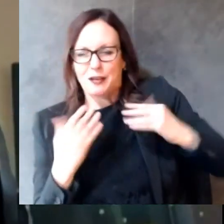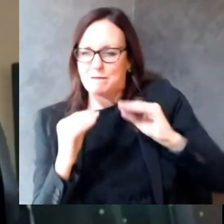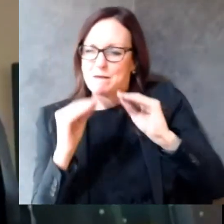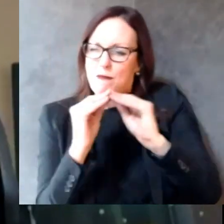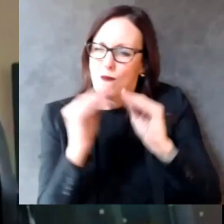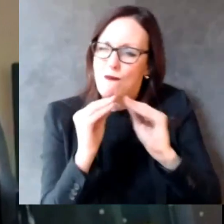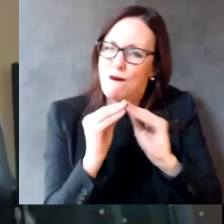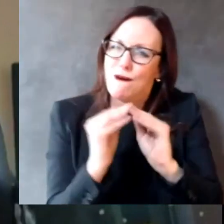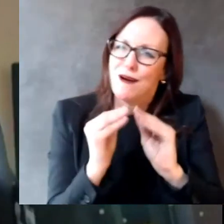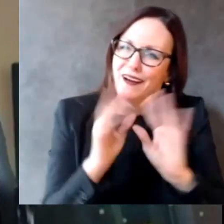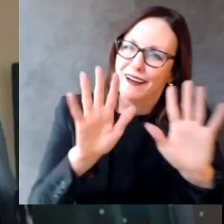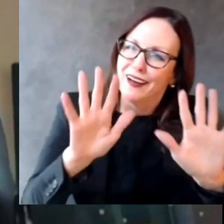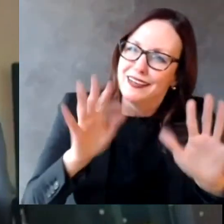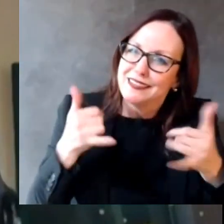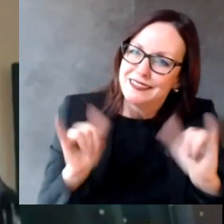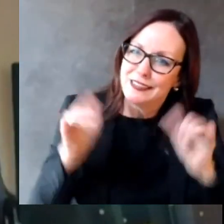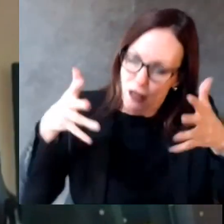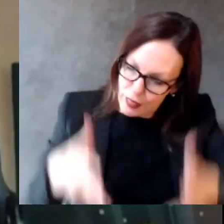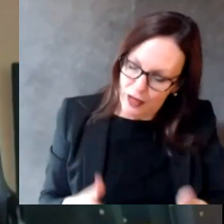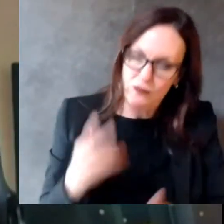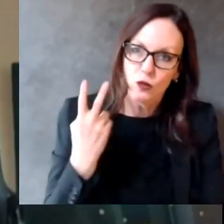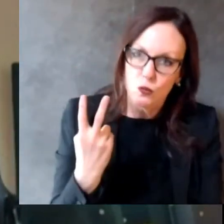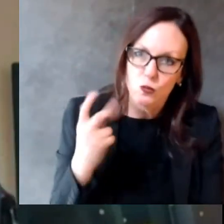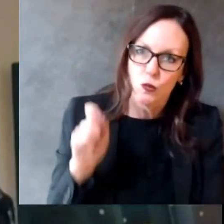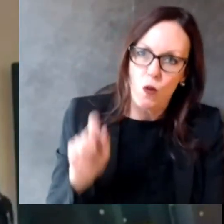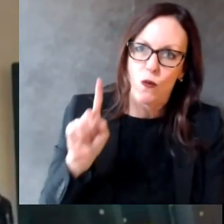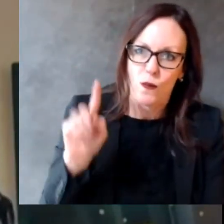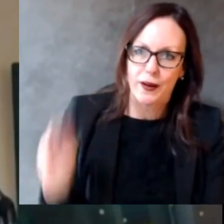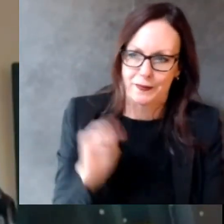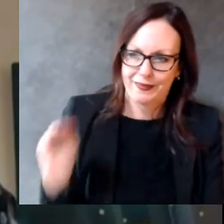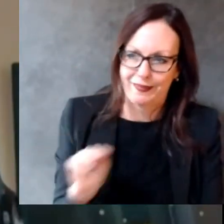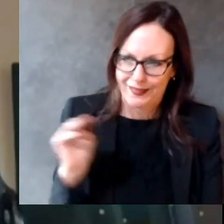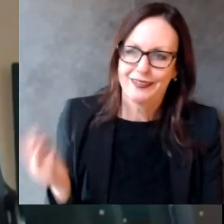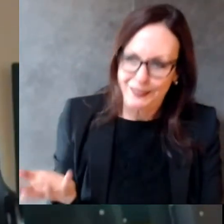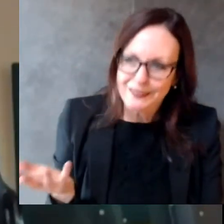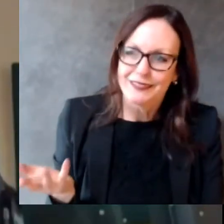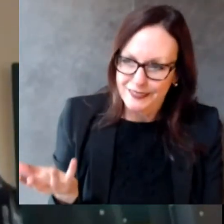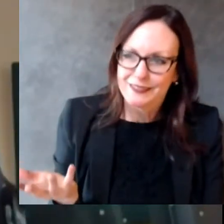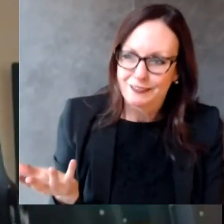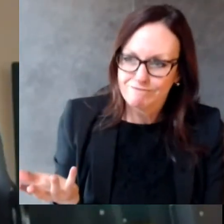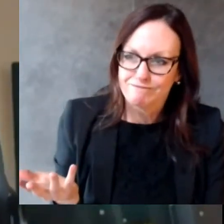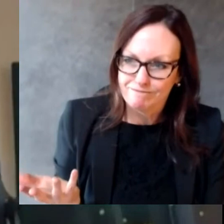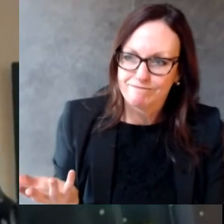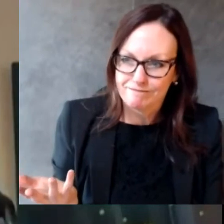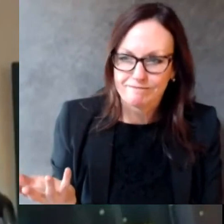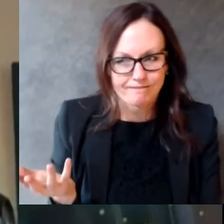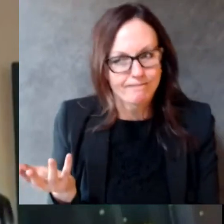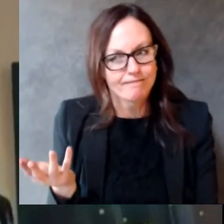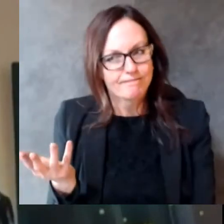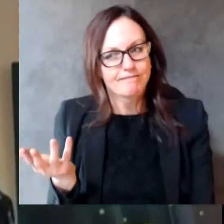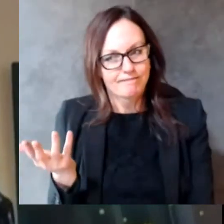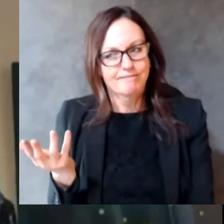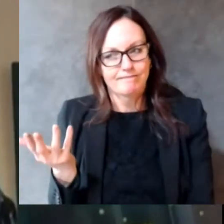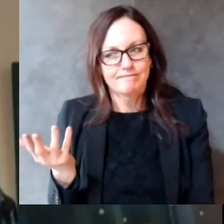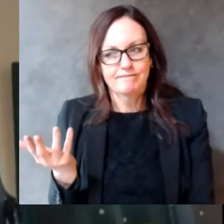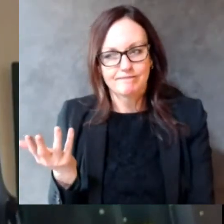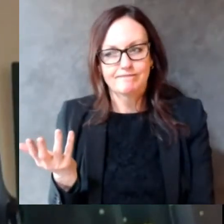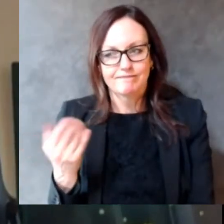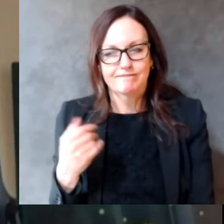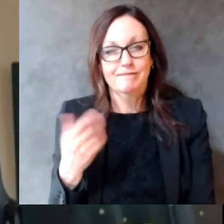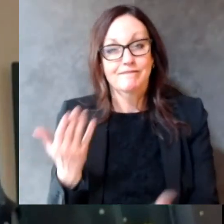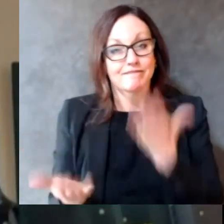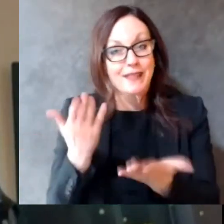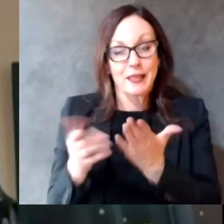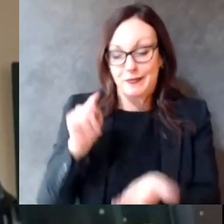vaccine largely have been able to secure a vaccine. And we are now working to get vaccine